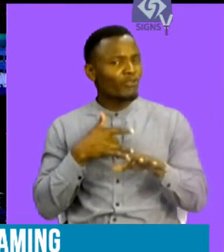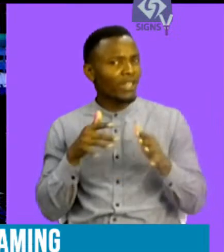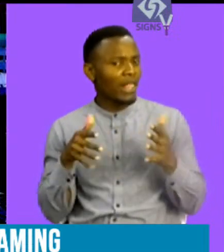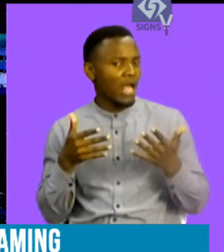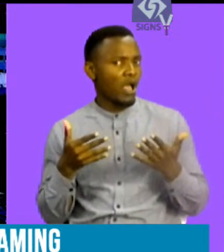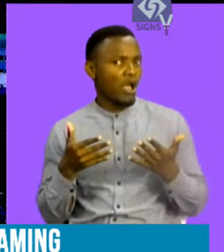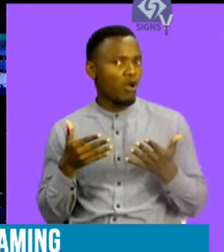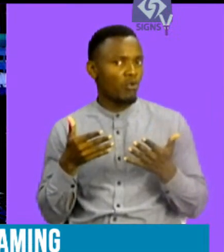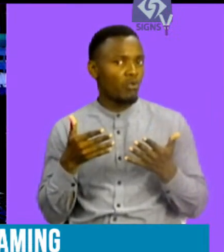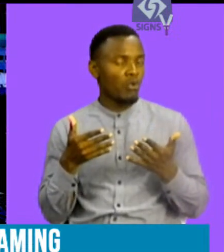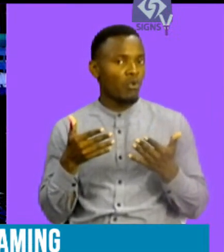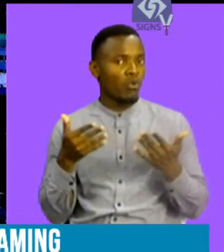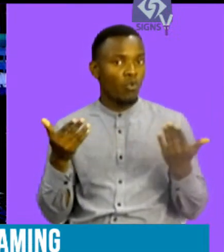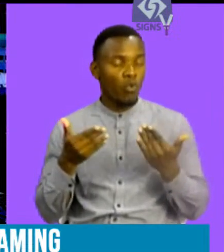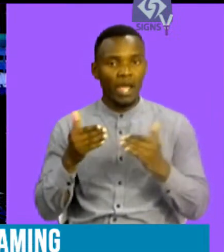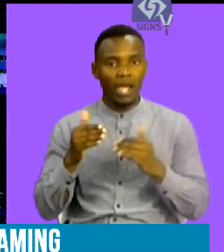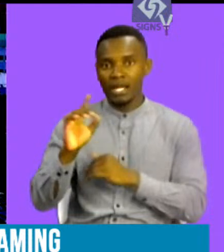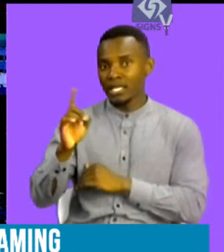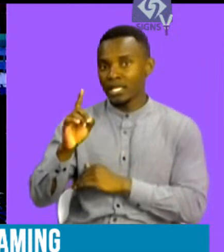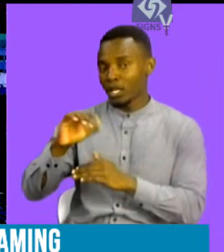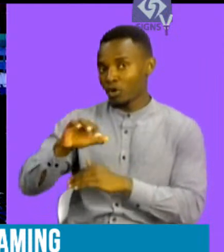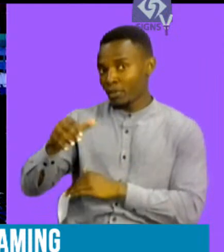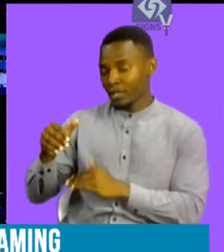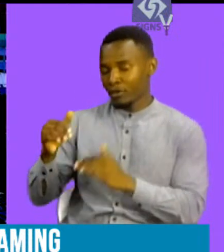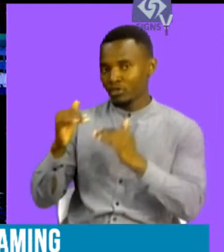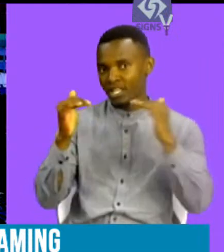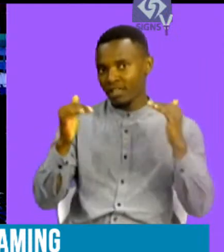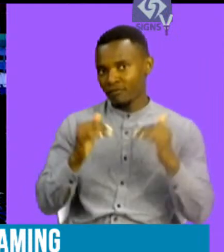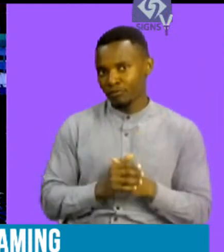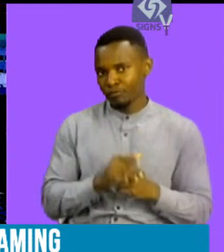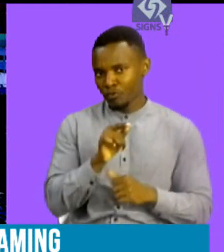the county, at the Nairobi County level?